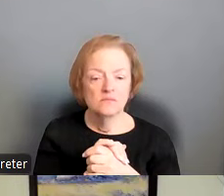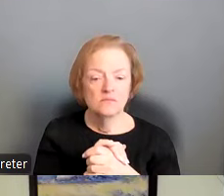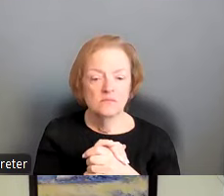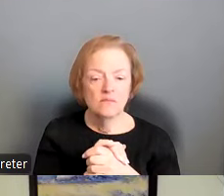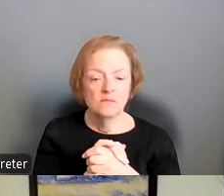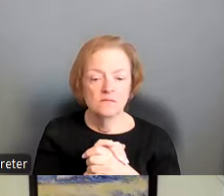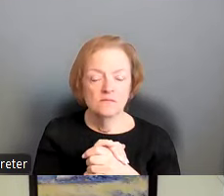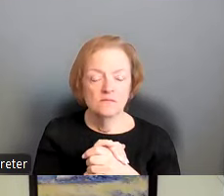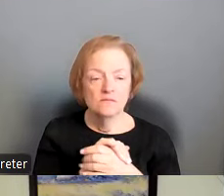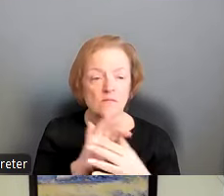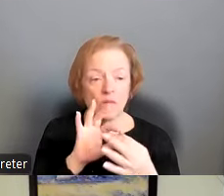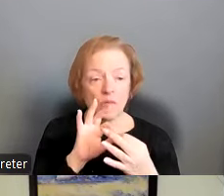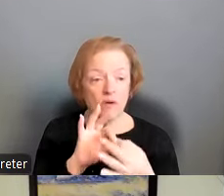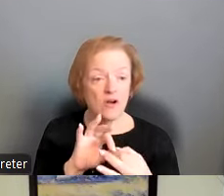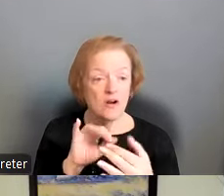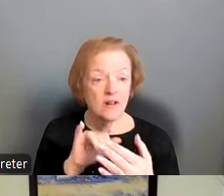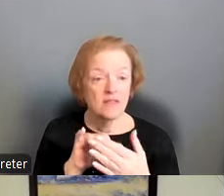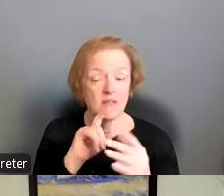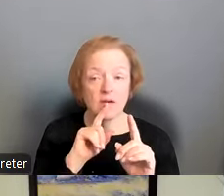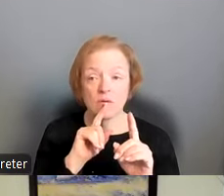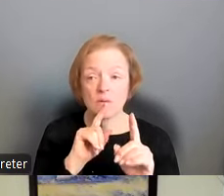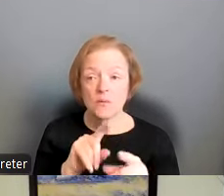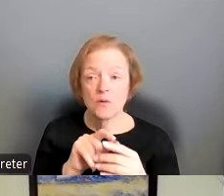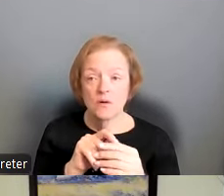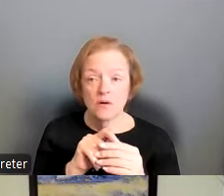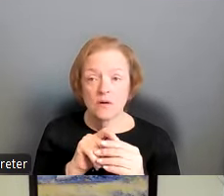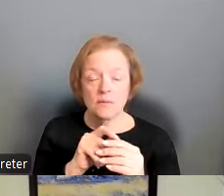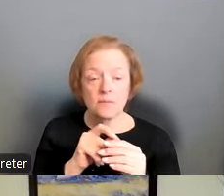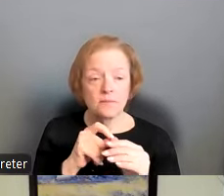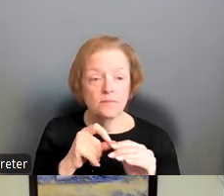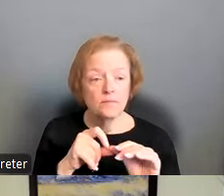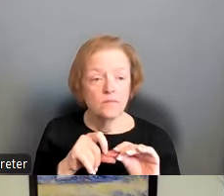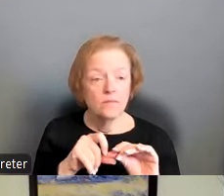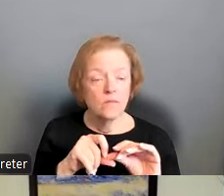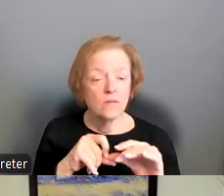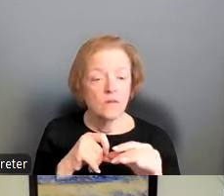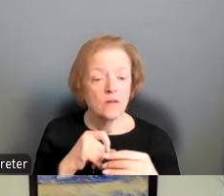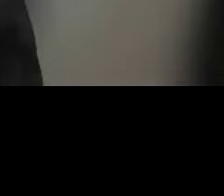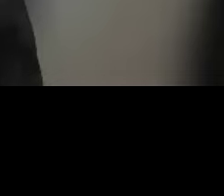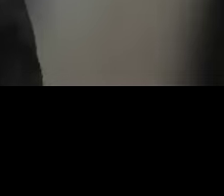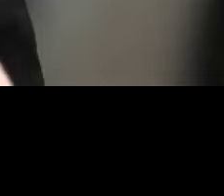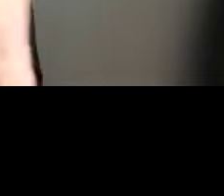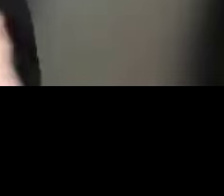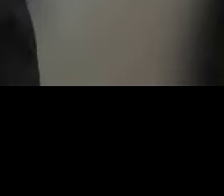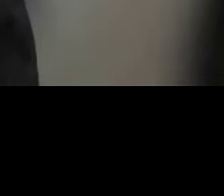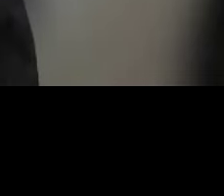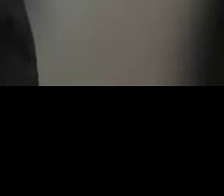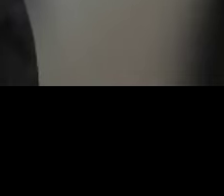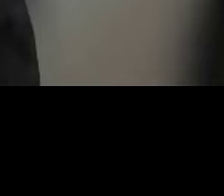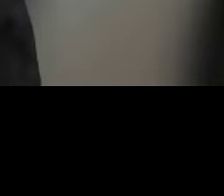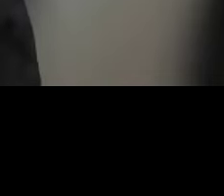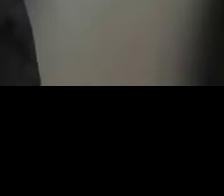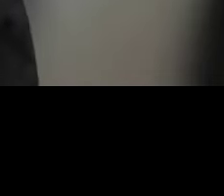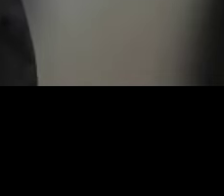regarding the GAO report, at the same time, universal design is not, universal access has decreased.